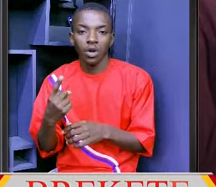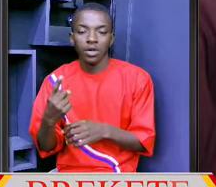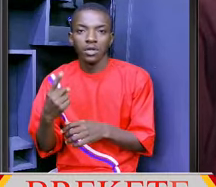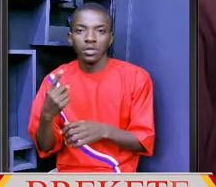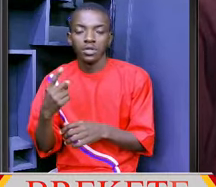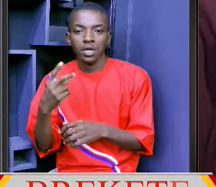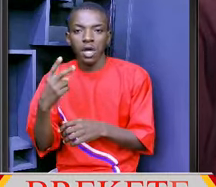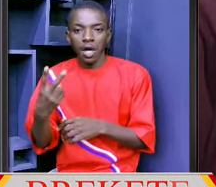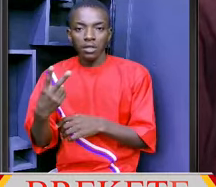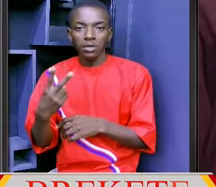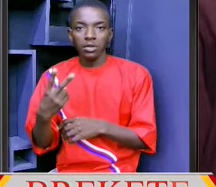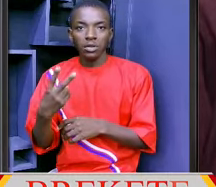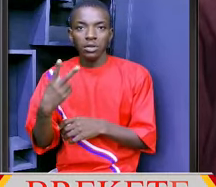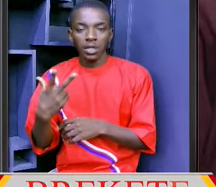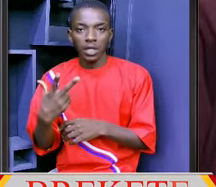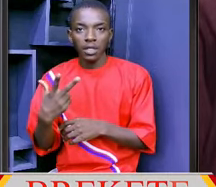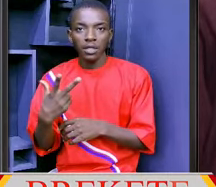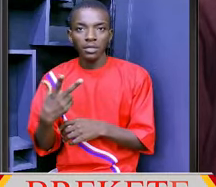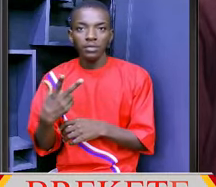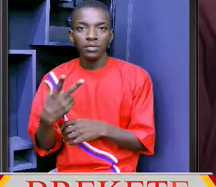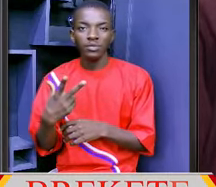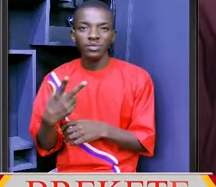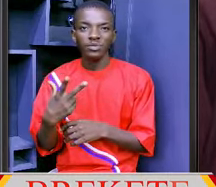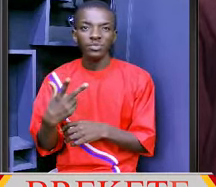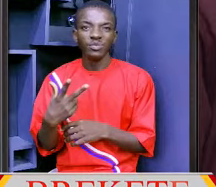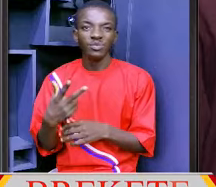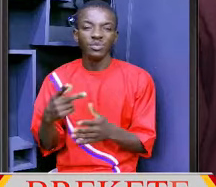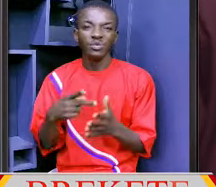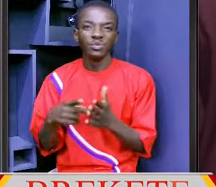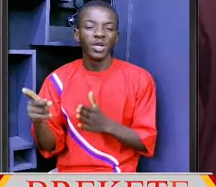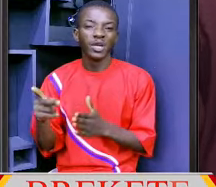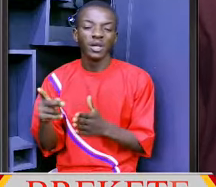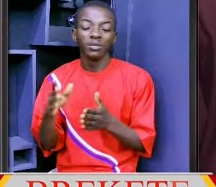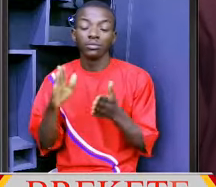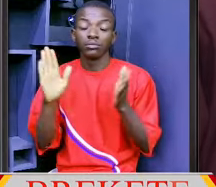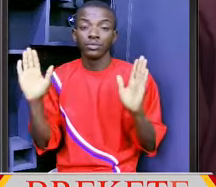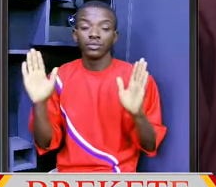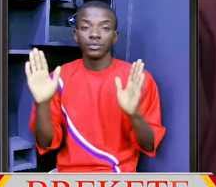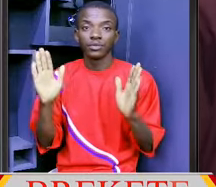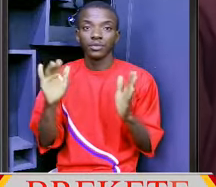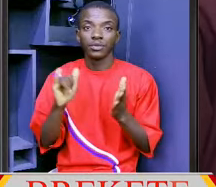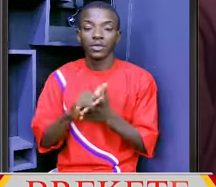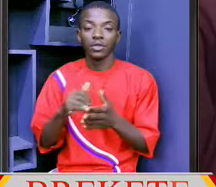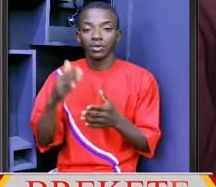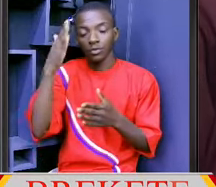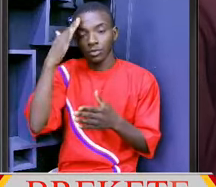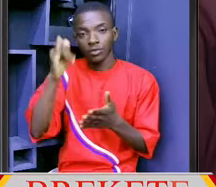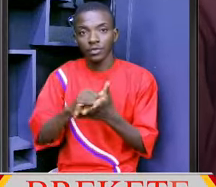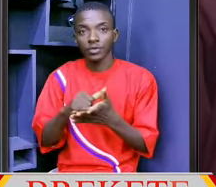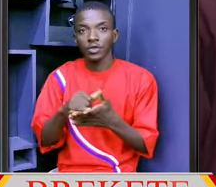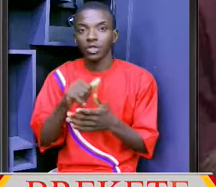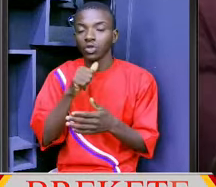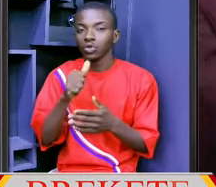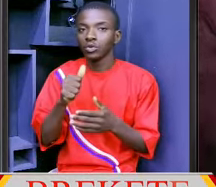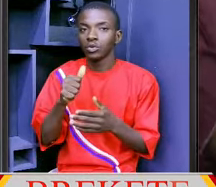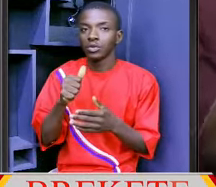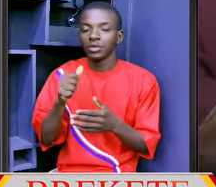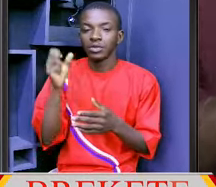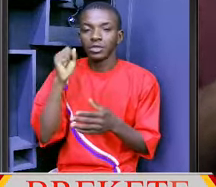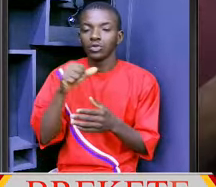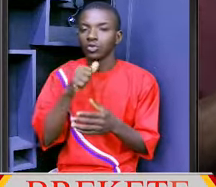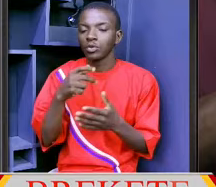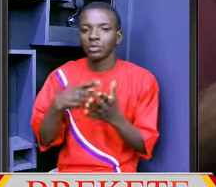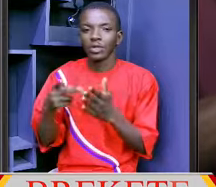SS1, SS2, wow, and SS3. Wow. Make I pay at once. Make we know, say,